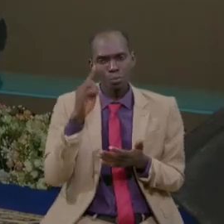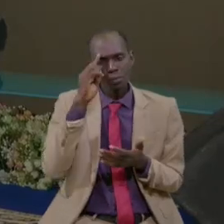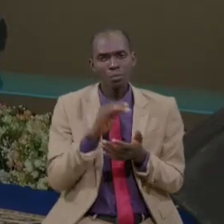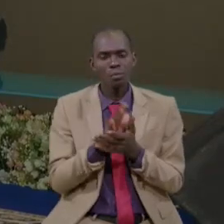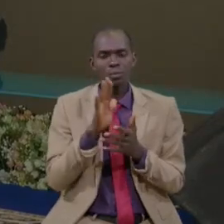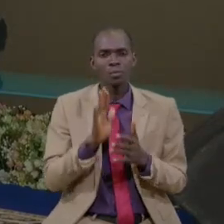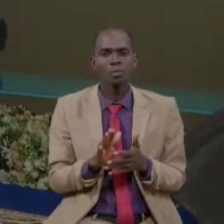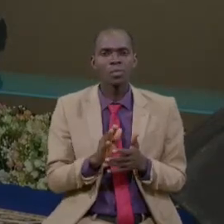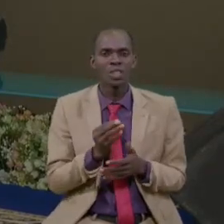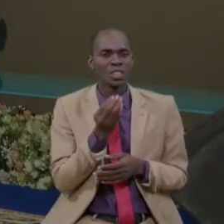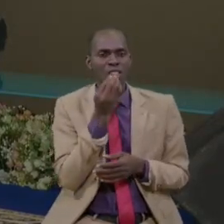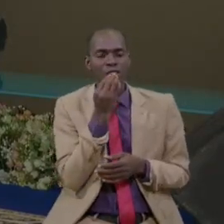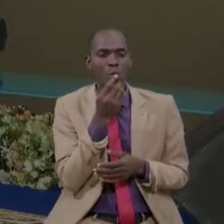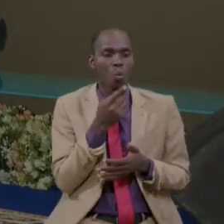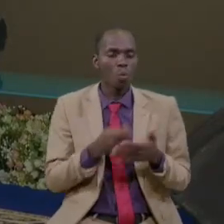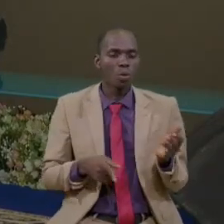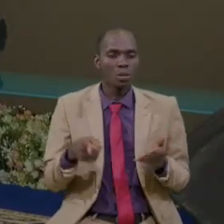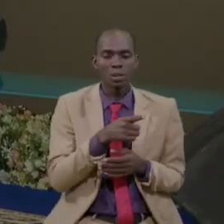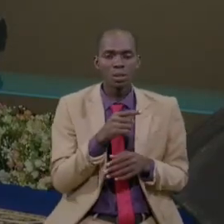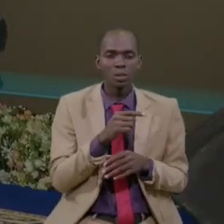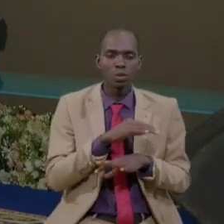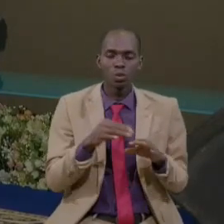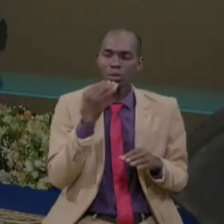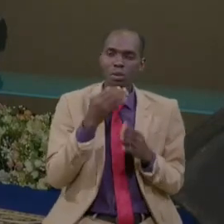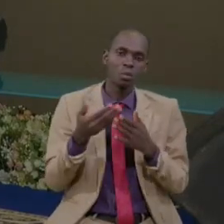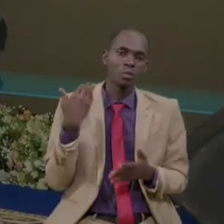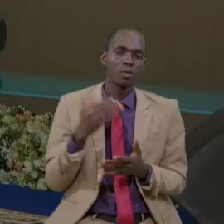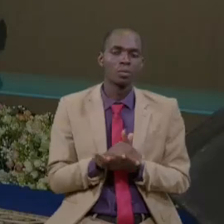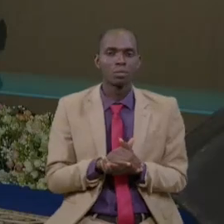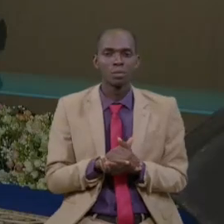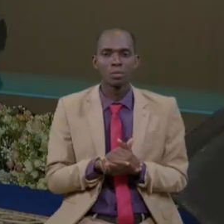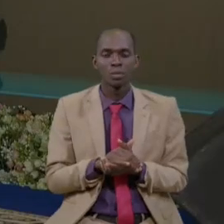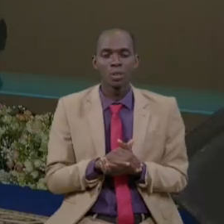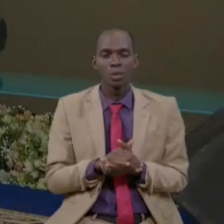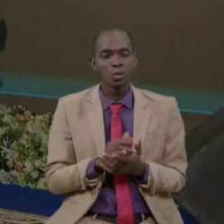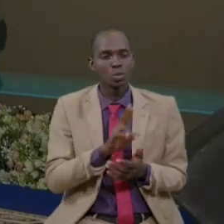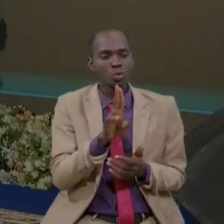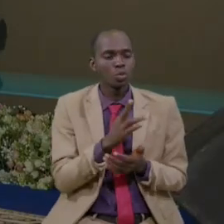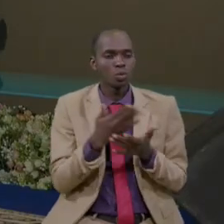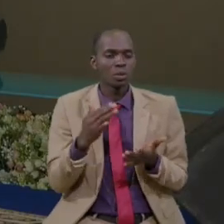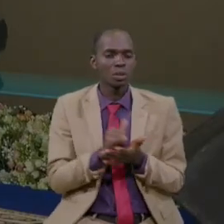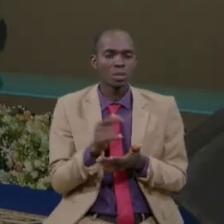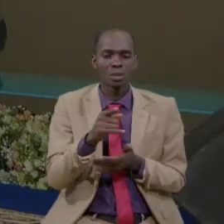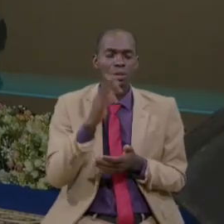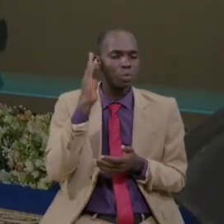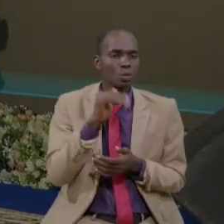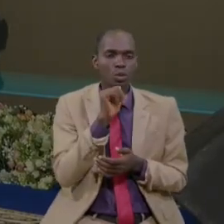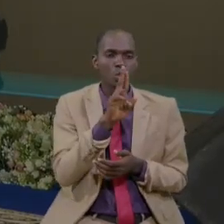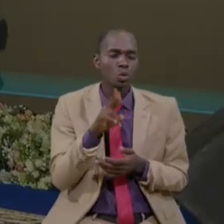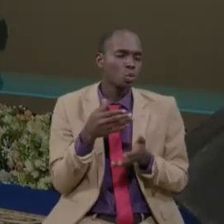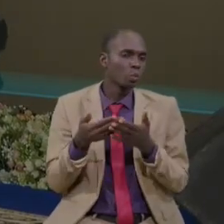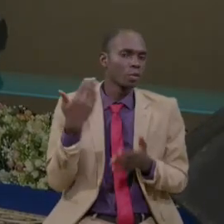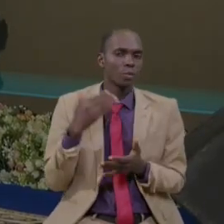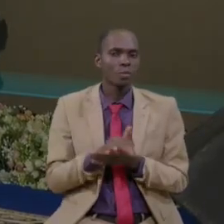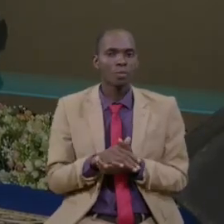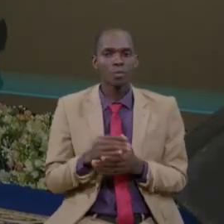believers chewing what they were not chewing at that time. Taking, you know it, what they were